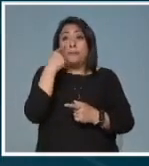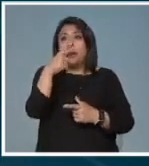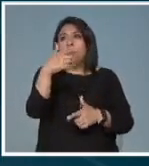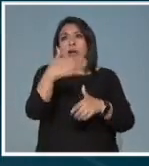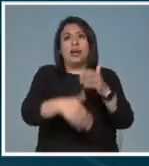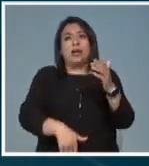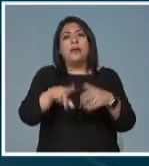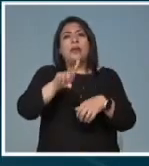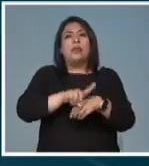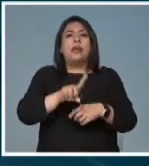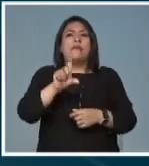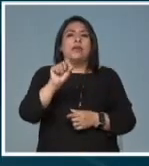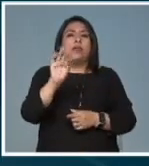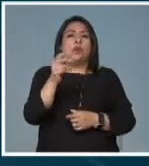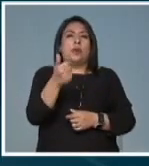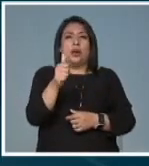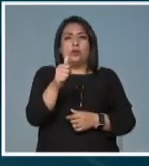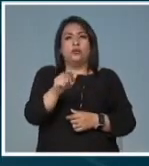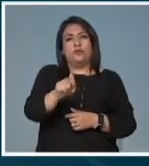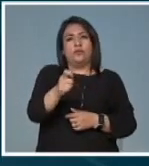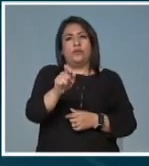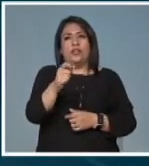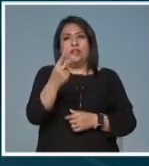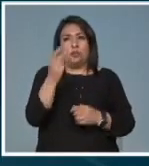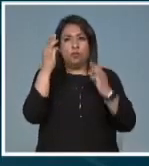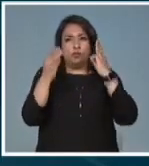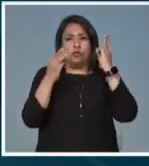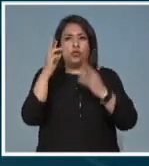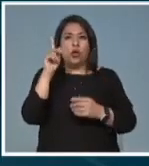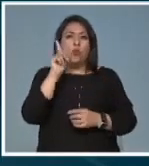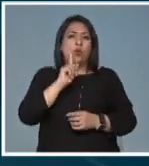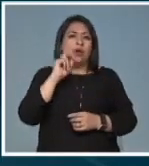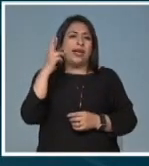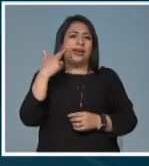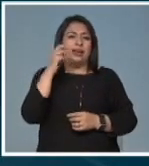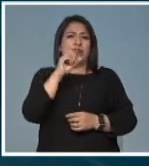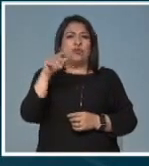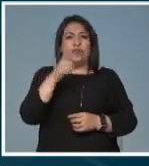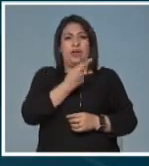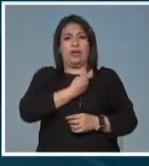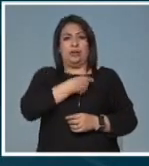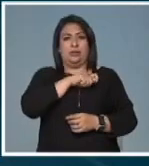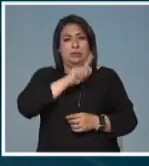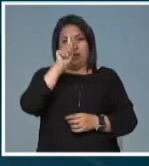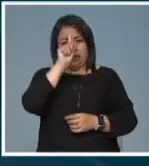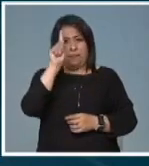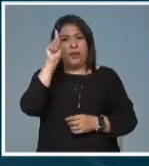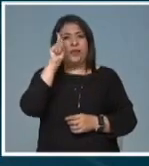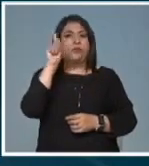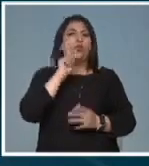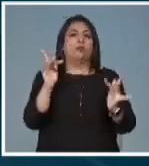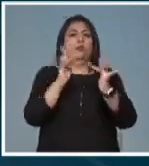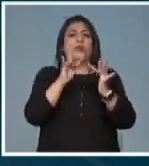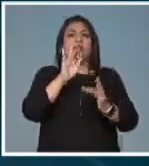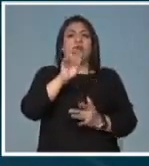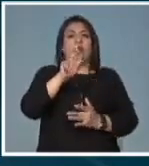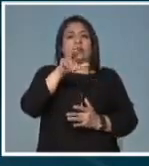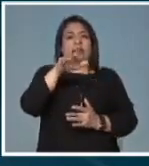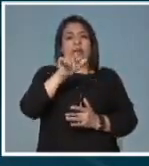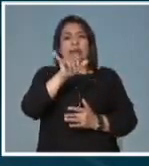hasta el 29 de agosto. Para Canal 22, desde el Museo Reina Sofía en Madrid, España, Francina Islas, corresponsal.